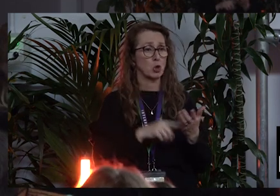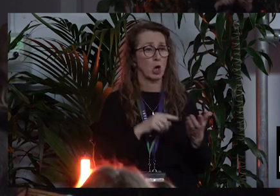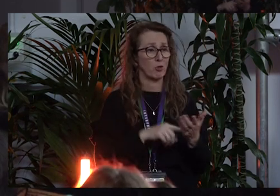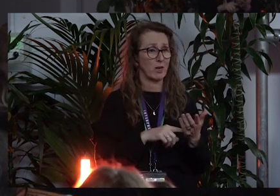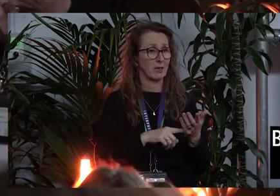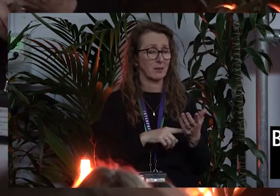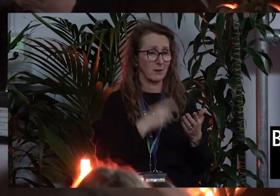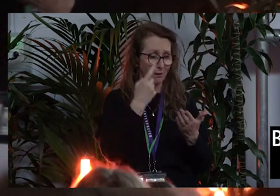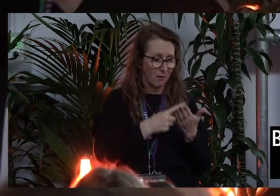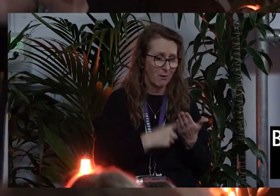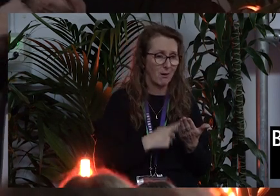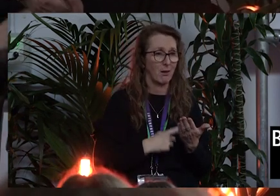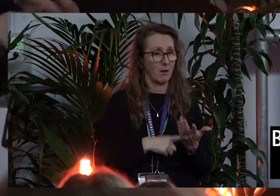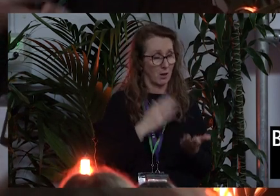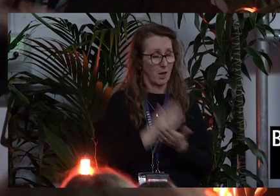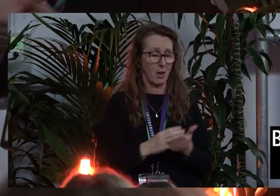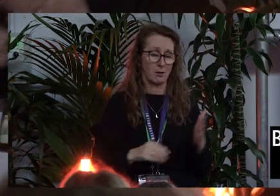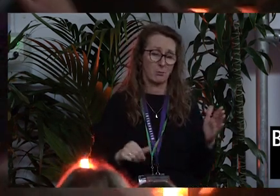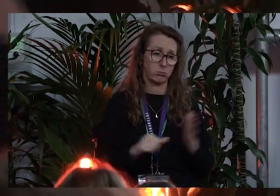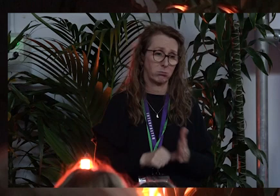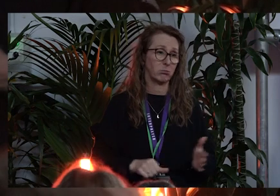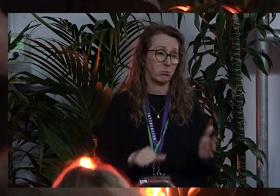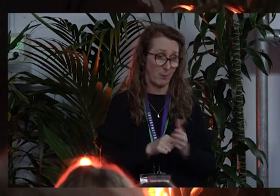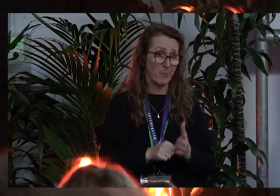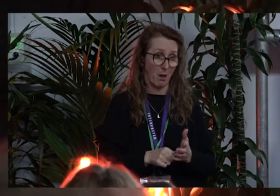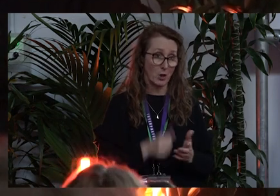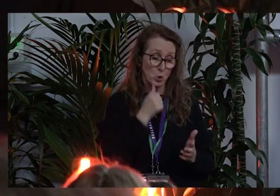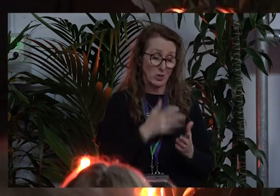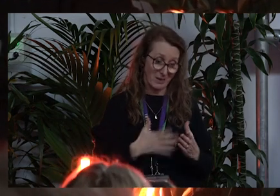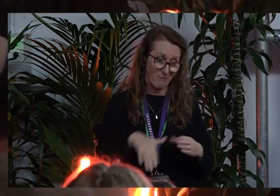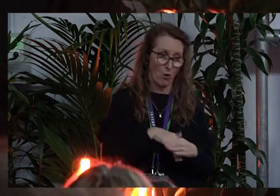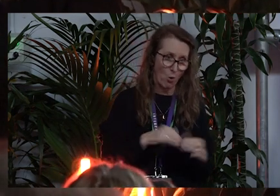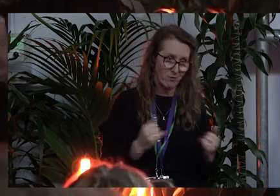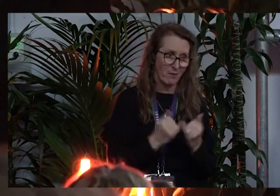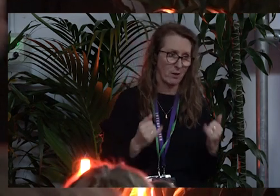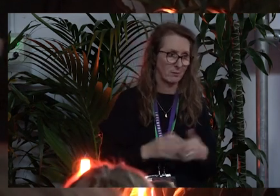really hard. But yes, they are usually part of the fight.